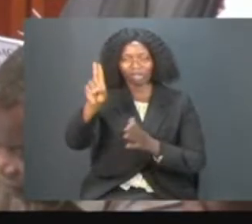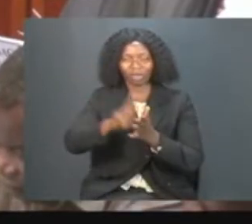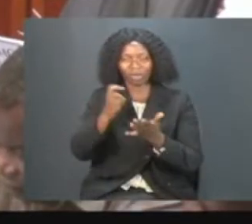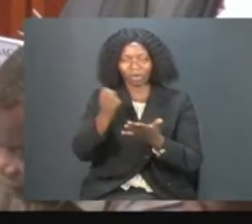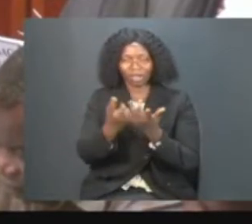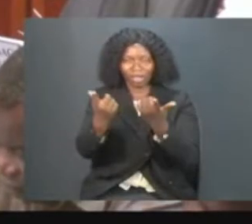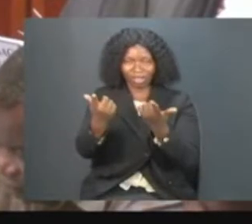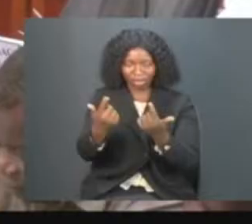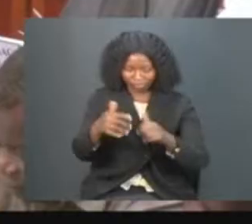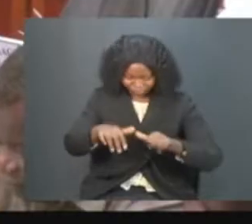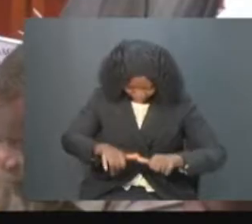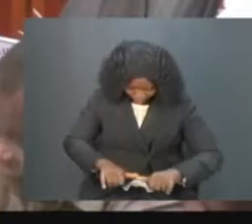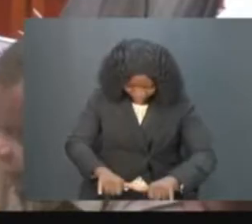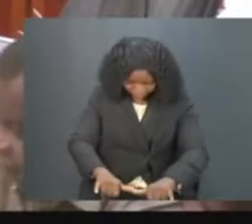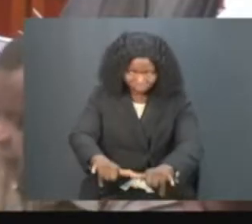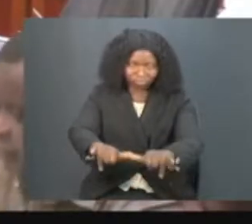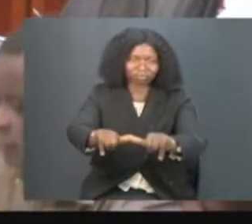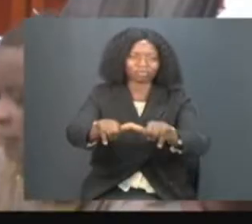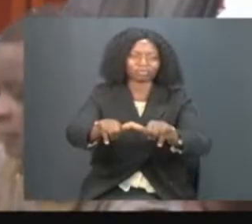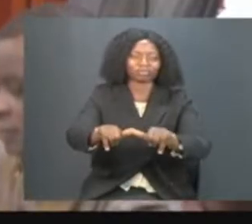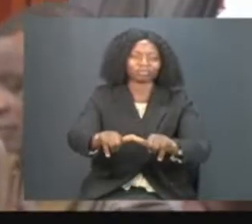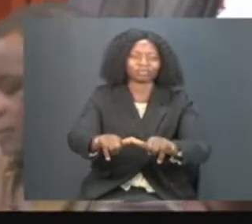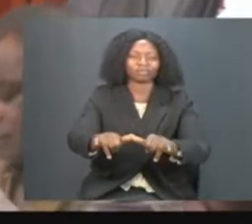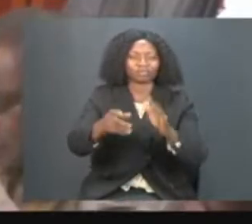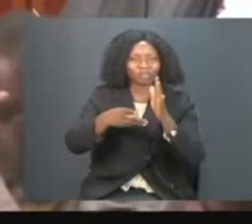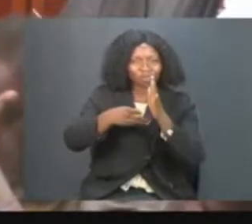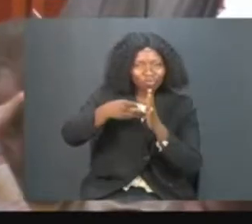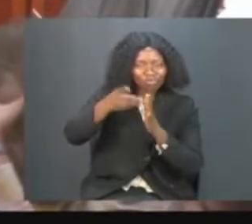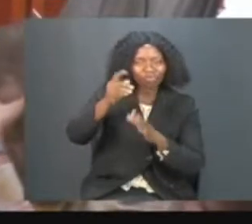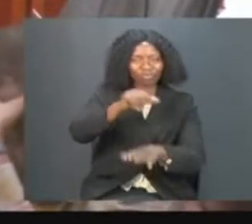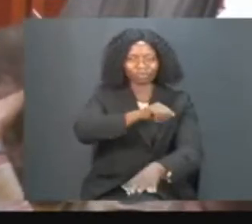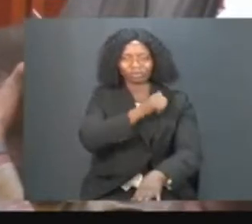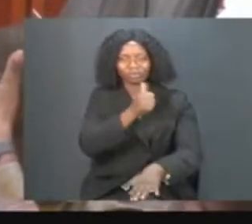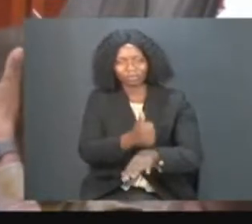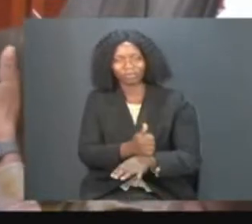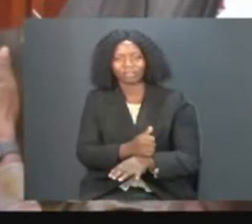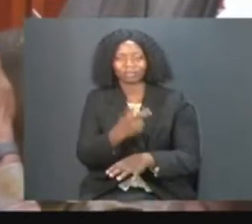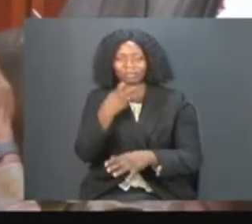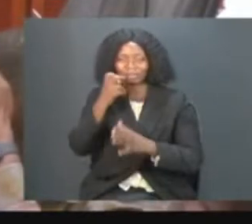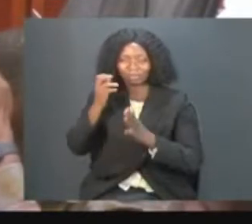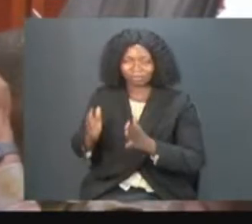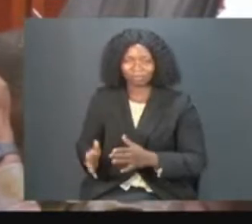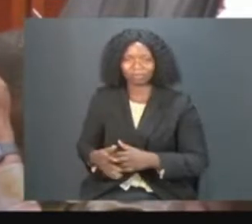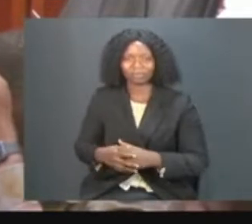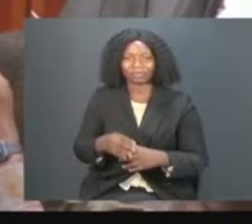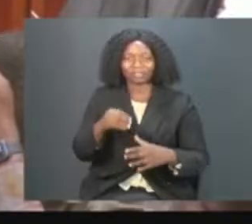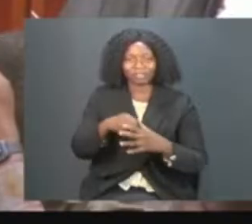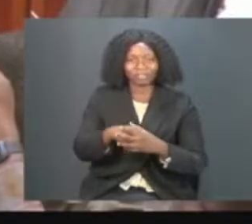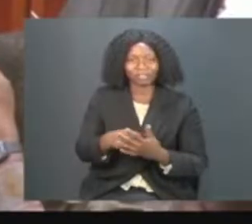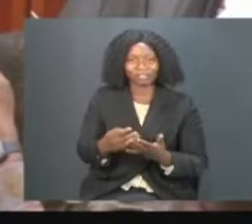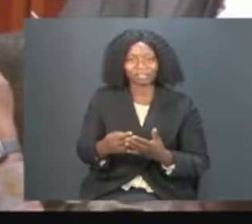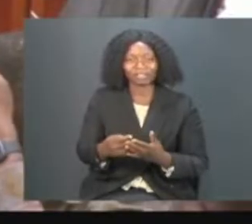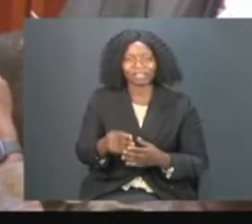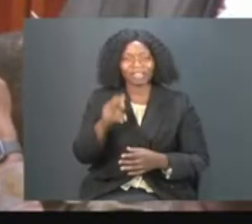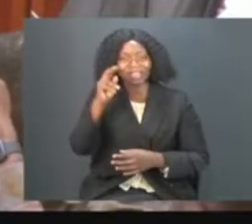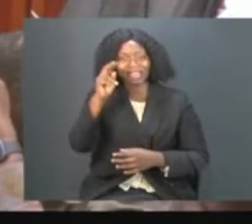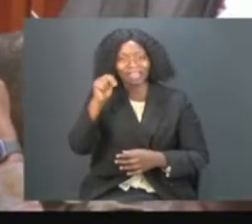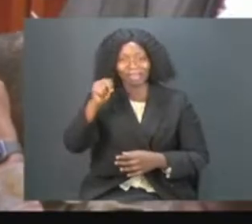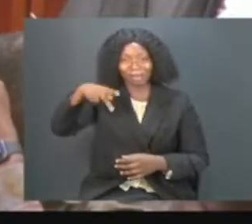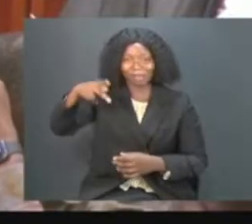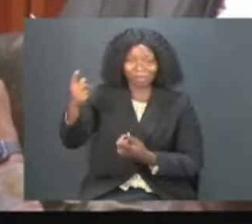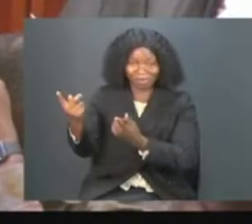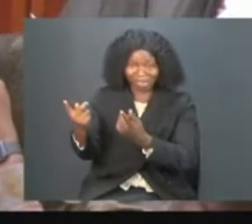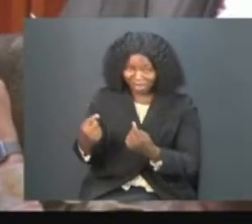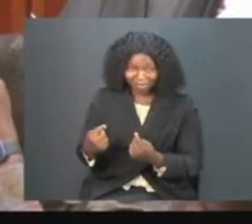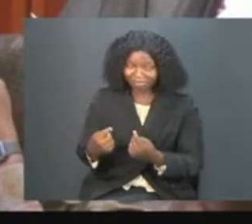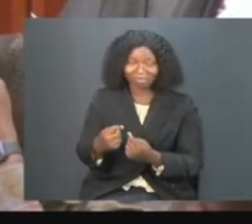stay. 24-hour economy will develop an authority. And Mr. Speaker, in the wildest dream that NPP ever came back, I